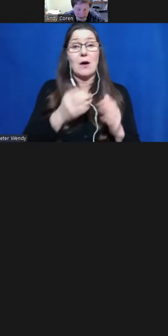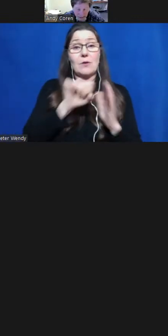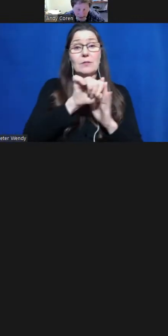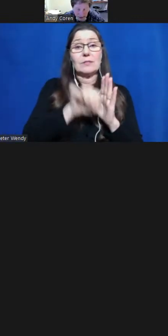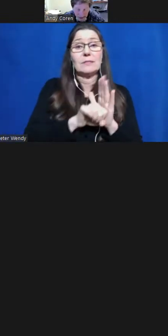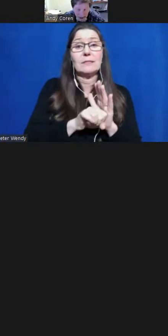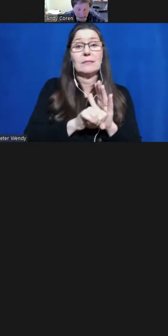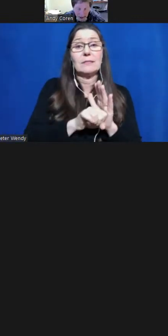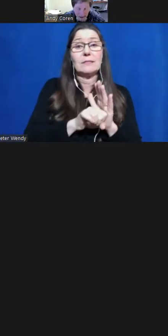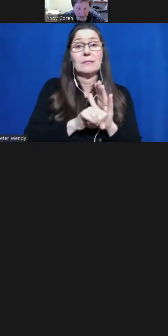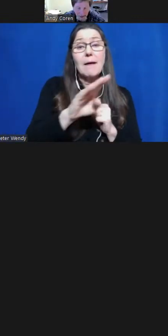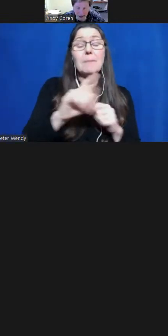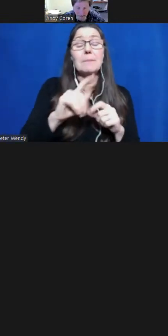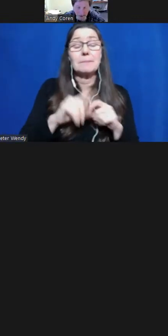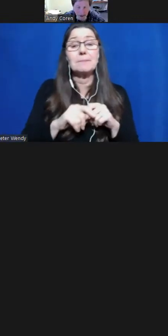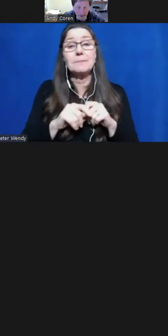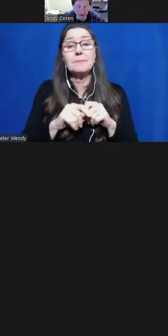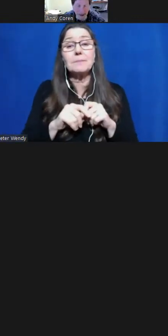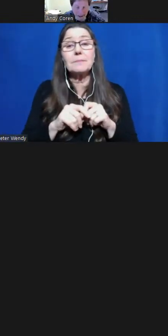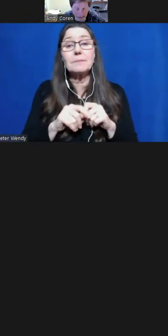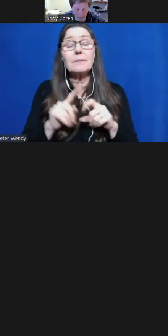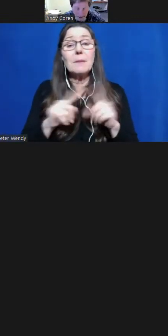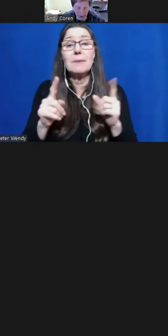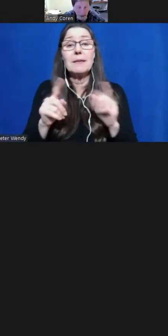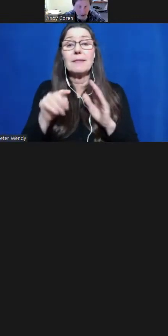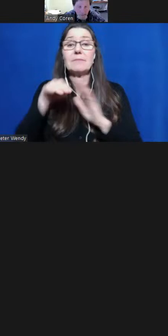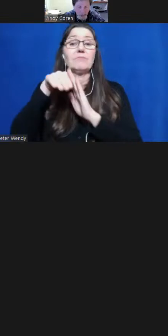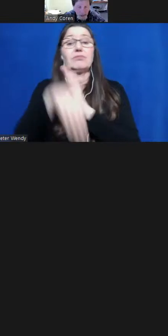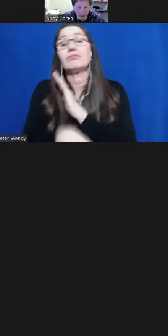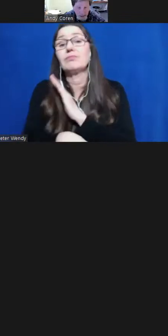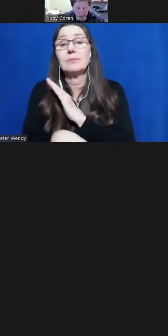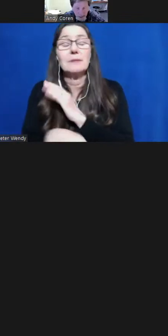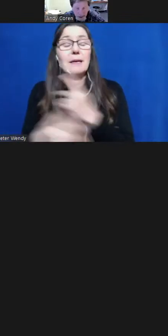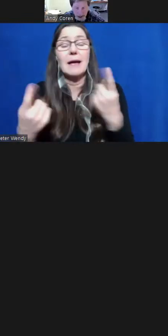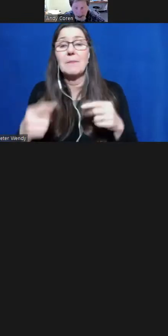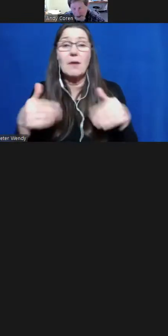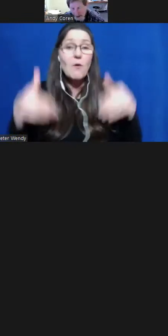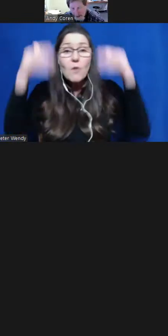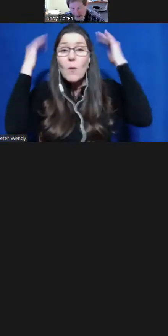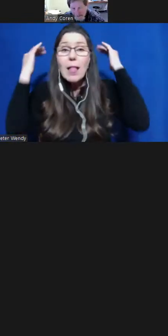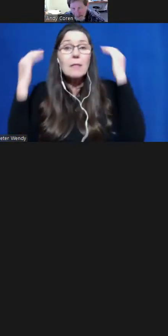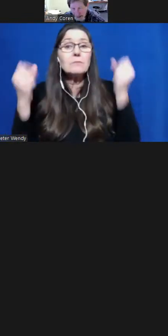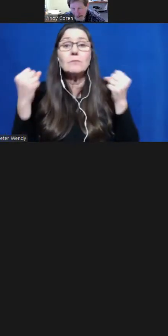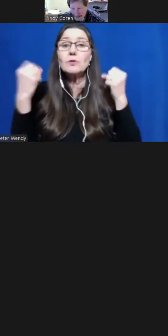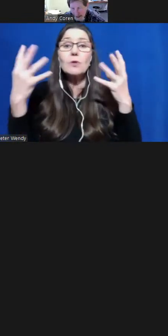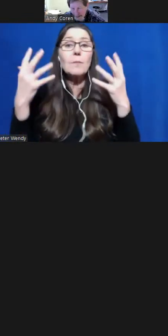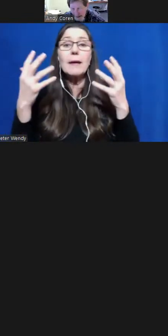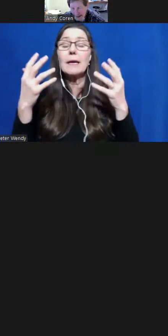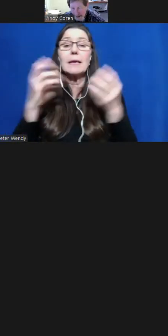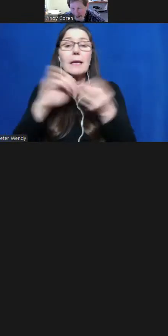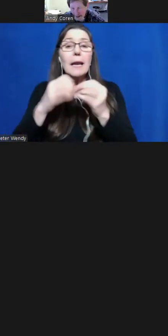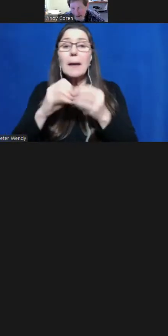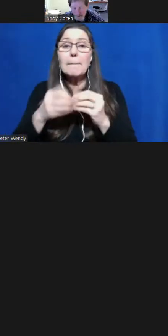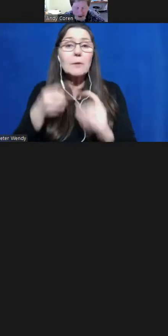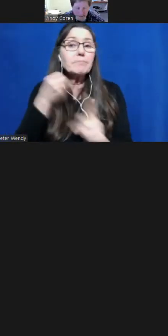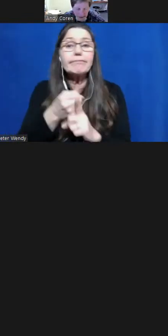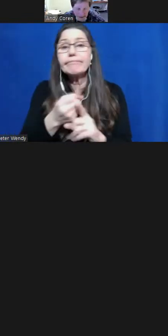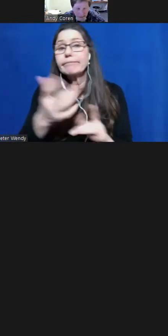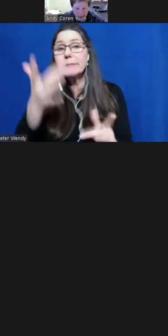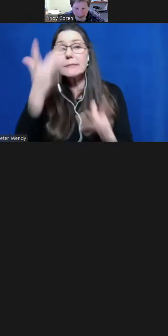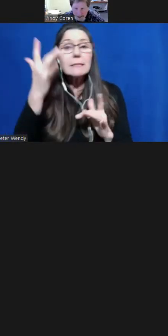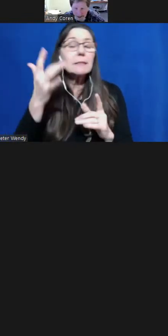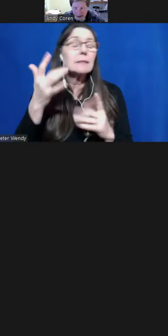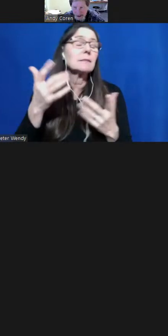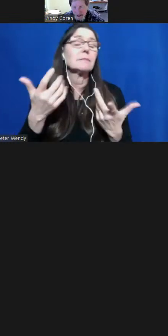VBL, Valencia Plants Lab. And it fell dramatically when they were overwhelmed with cases. And it's getting back online. They've